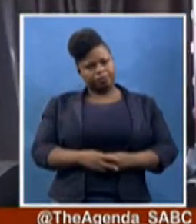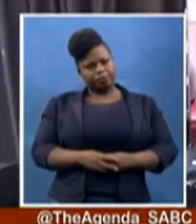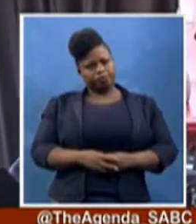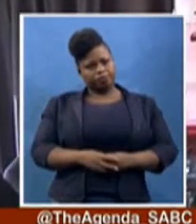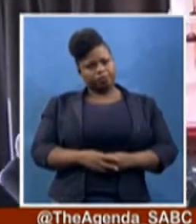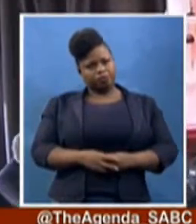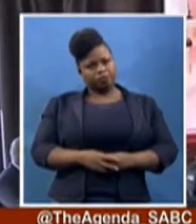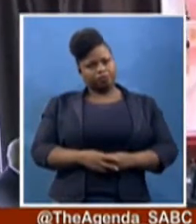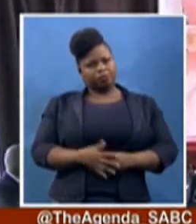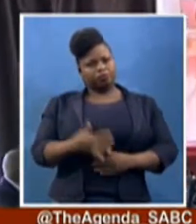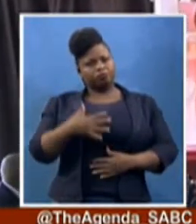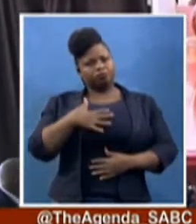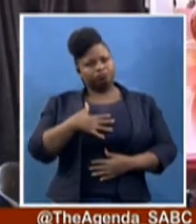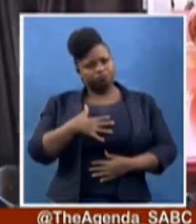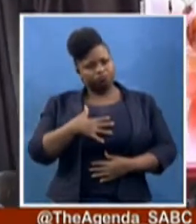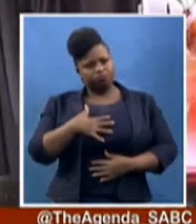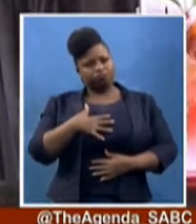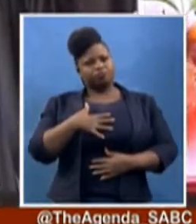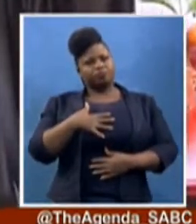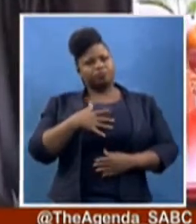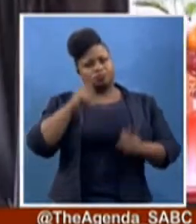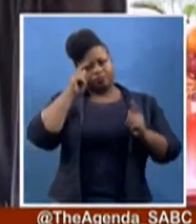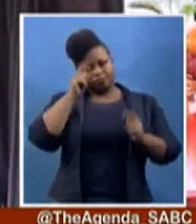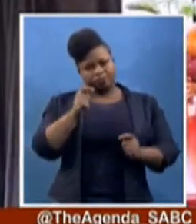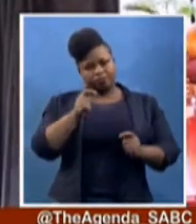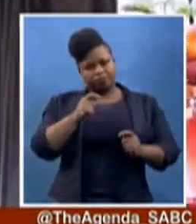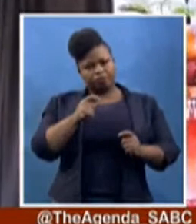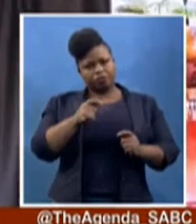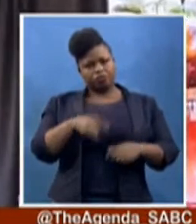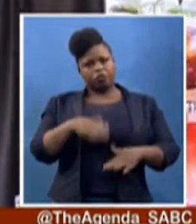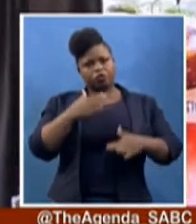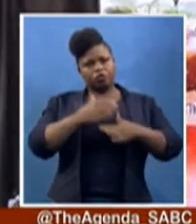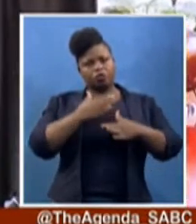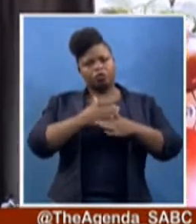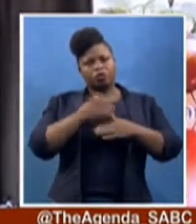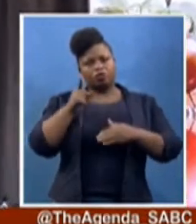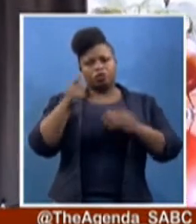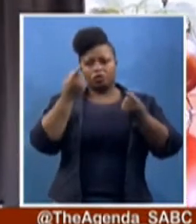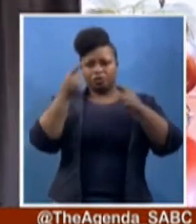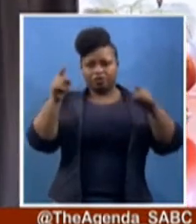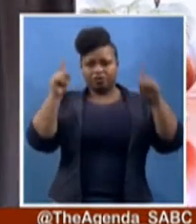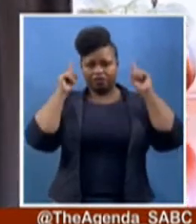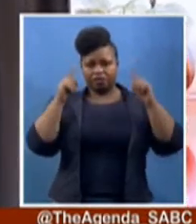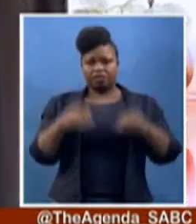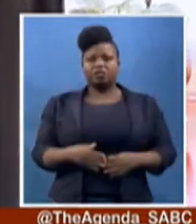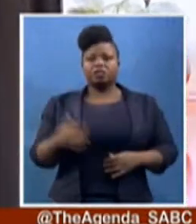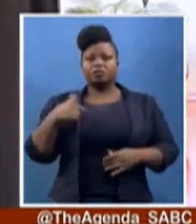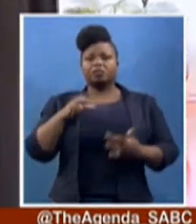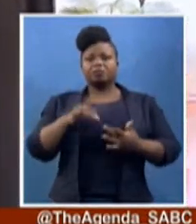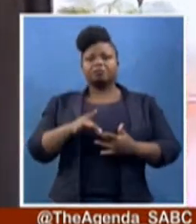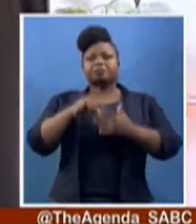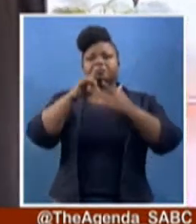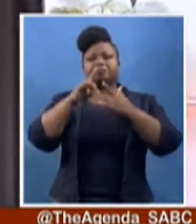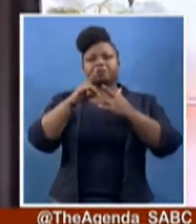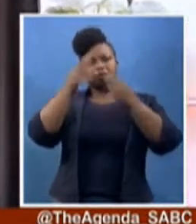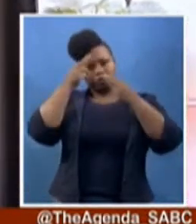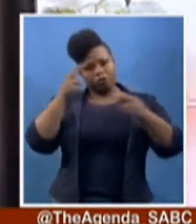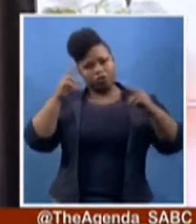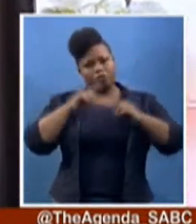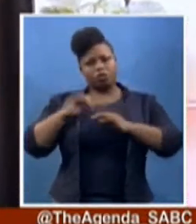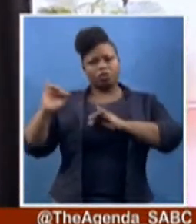the Wilberforce University family. I am especially honored to have been invited to give remarks on the occasion